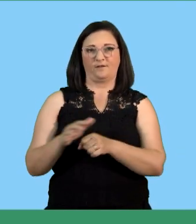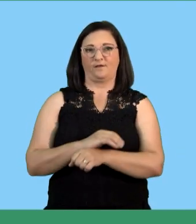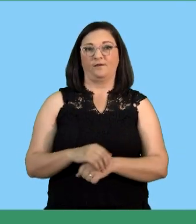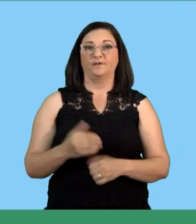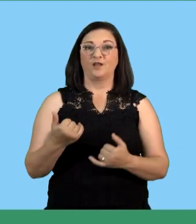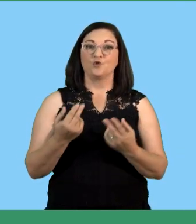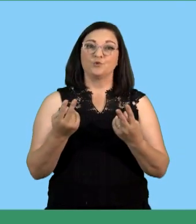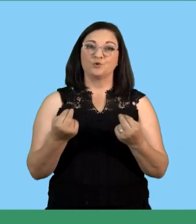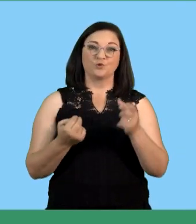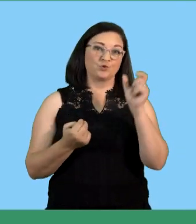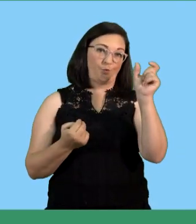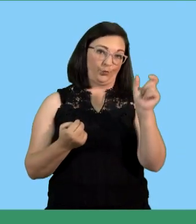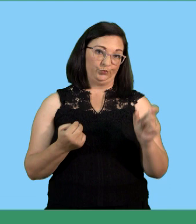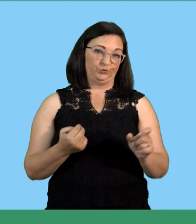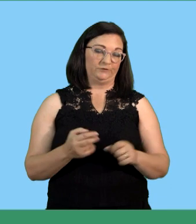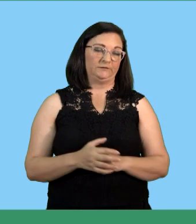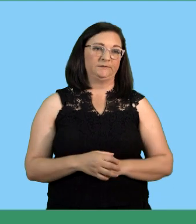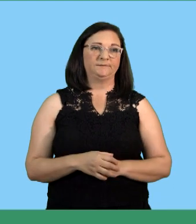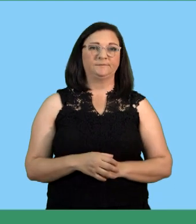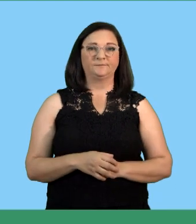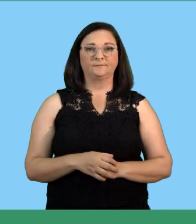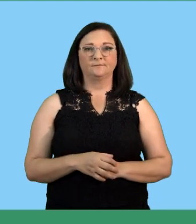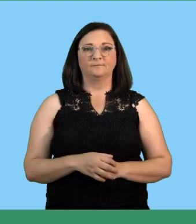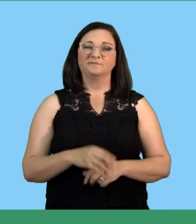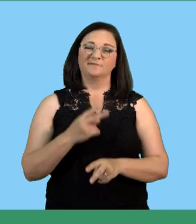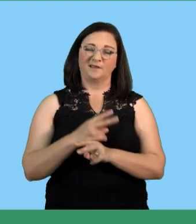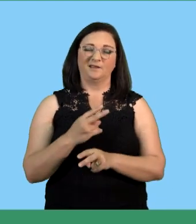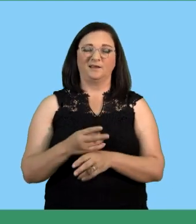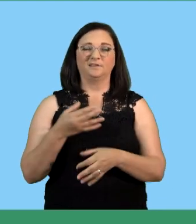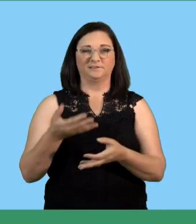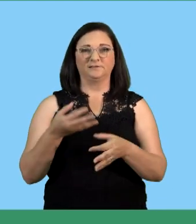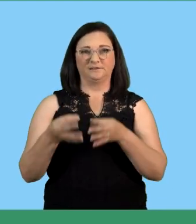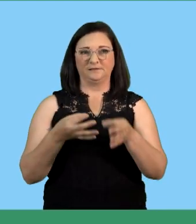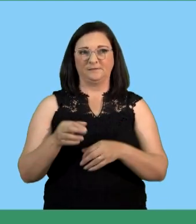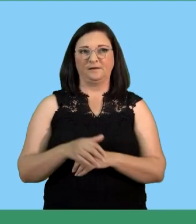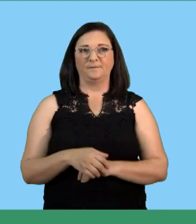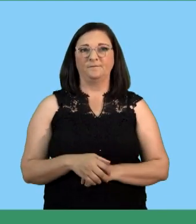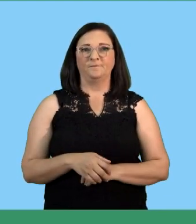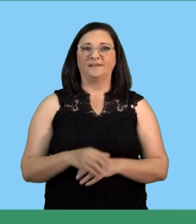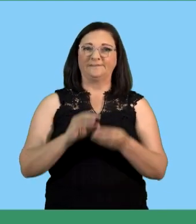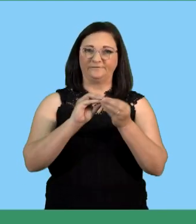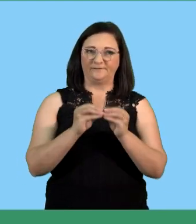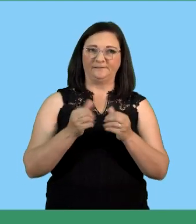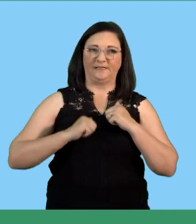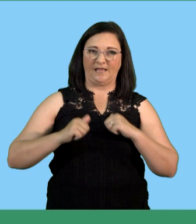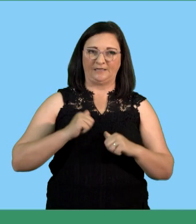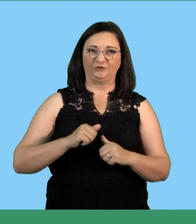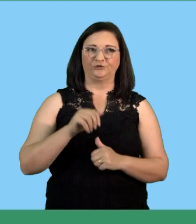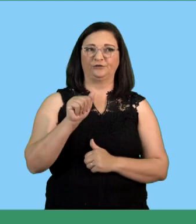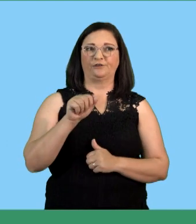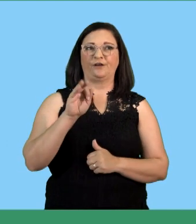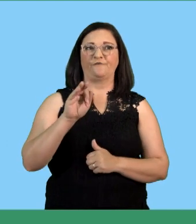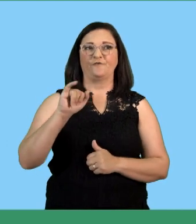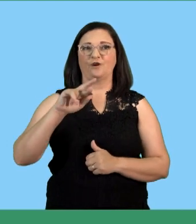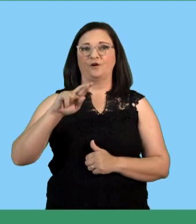are the new words. We're just going to recap on the new words that we've learned throughout this lesson. We spoke about the affirmative action and we